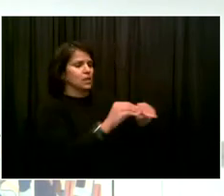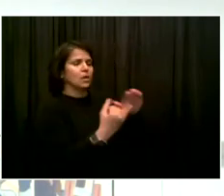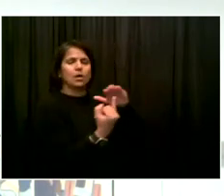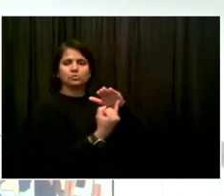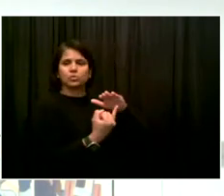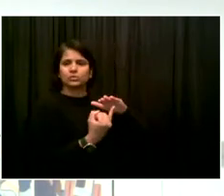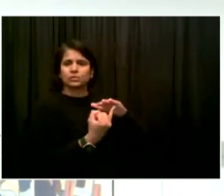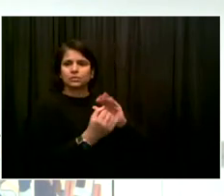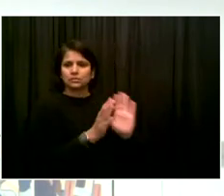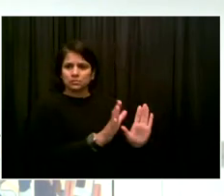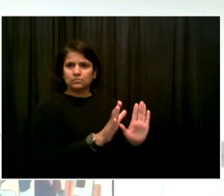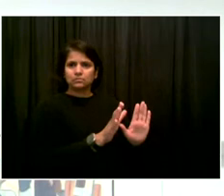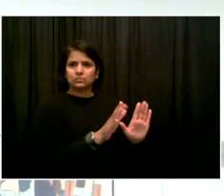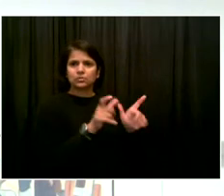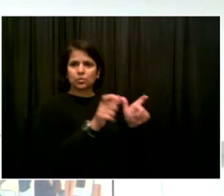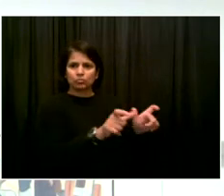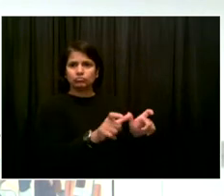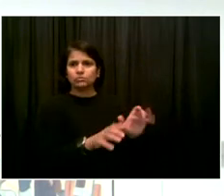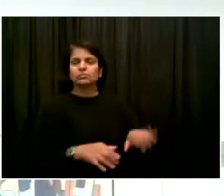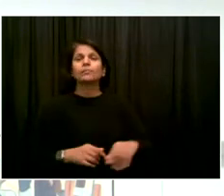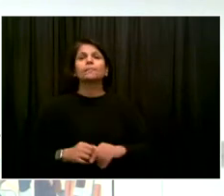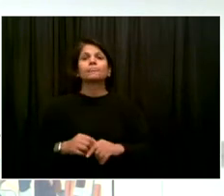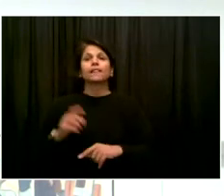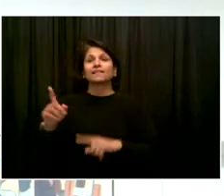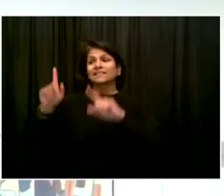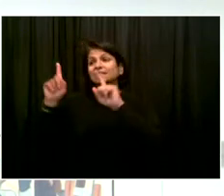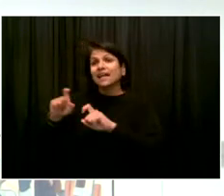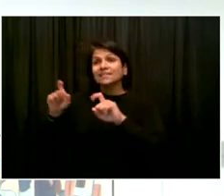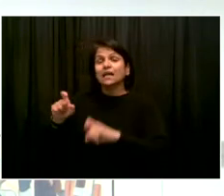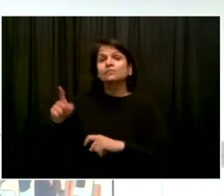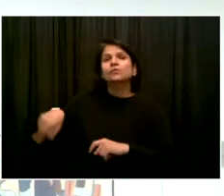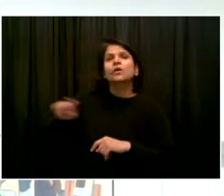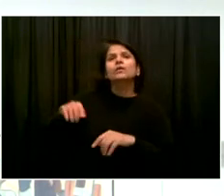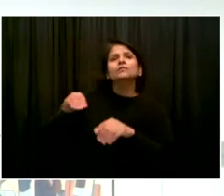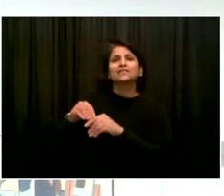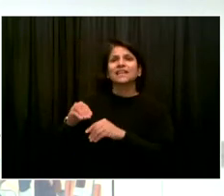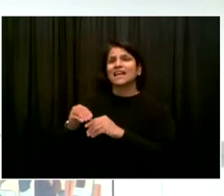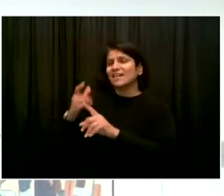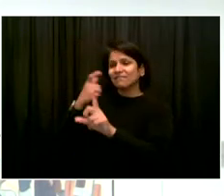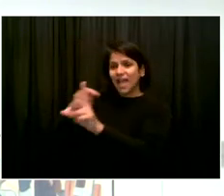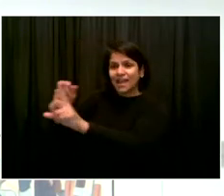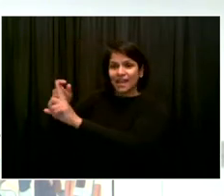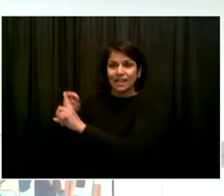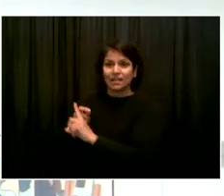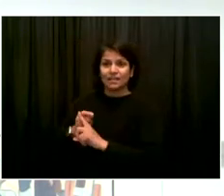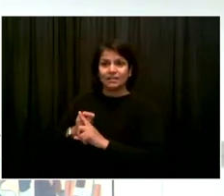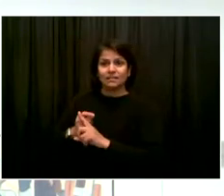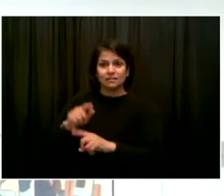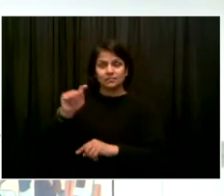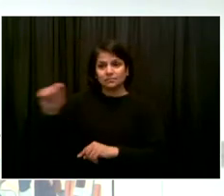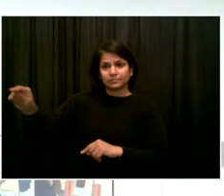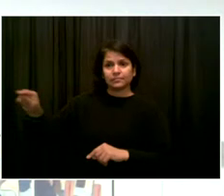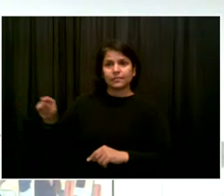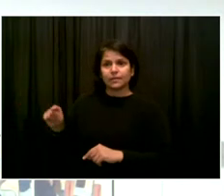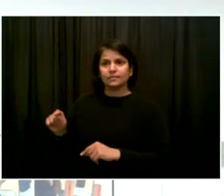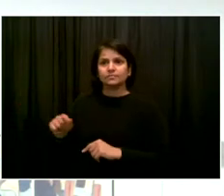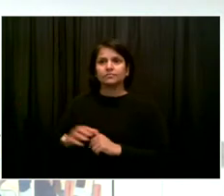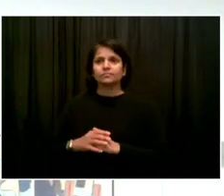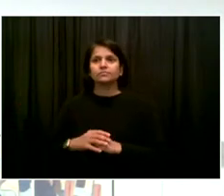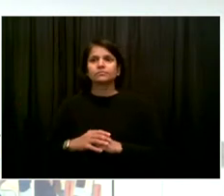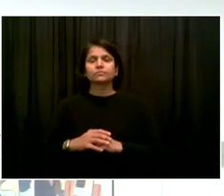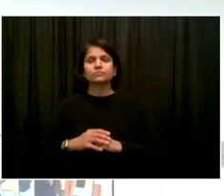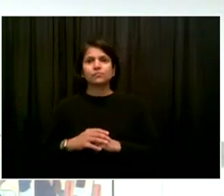vaccinated individuals in that testing. We will distribute rapid test kits at a mass scale, both around cases identified